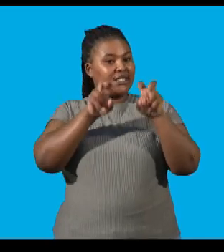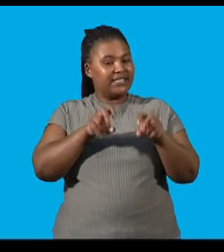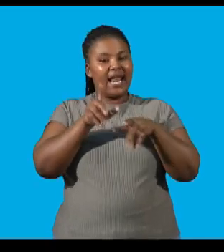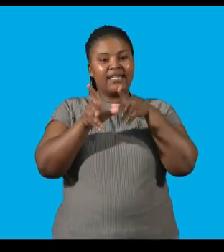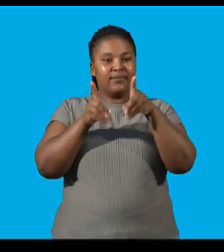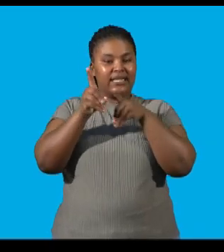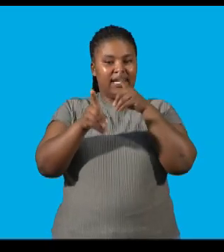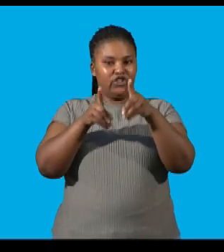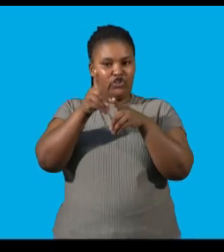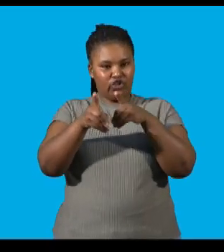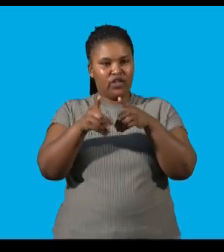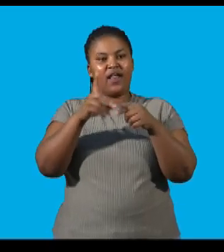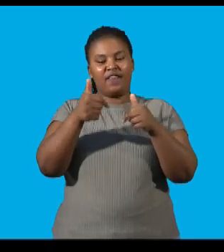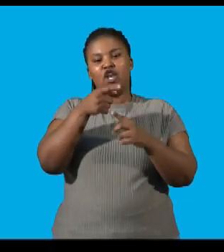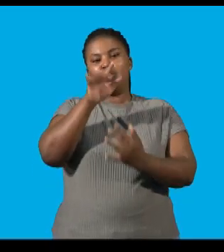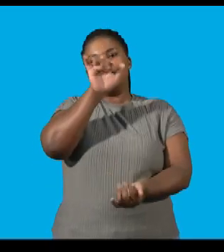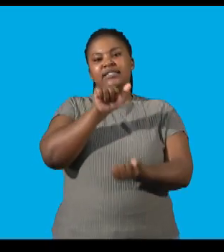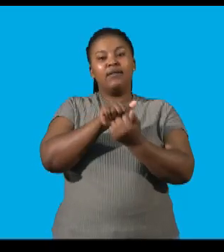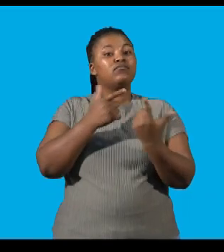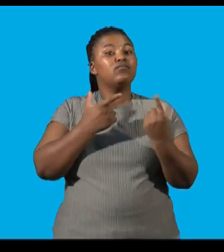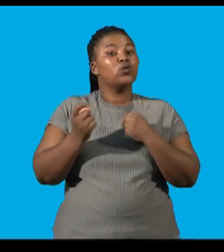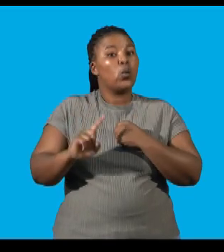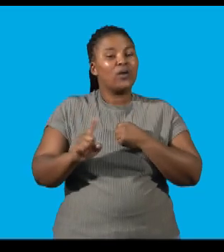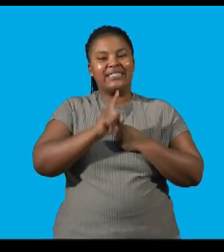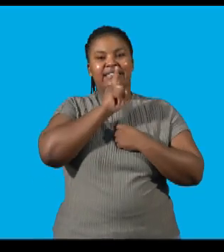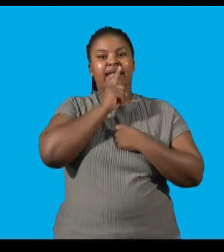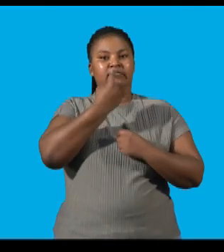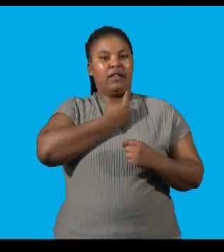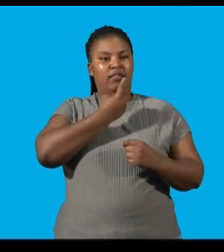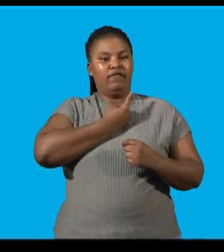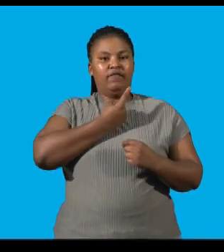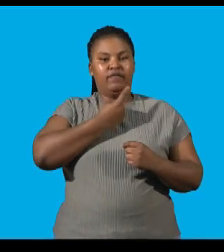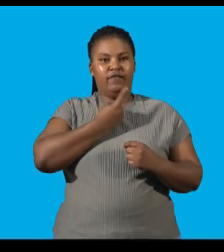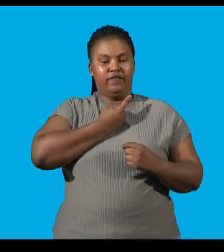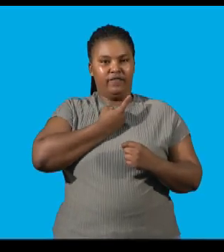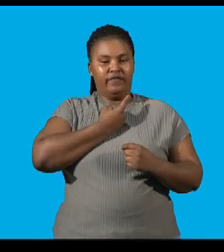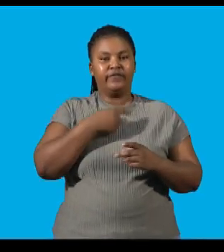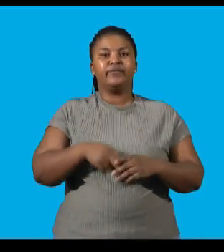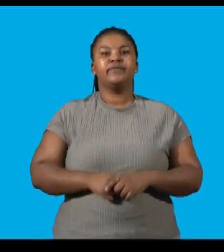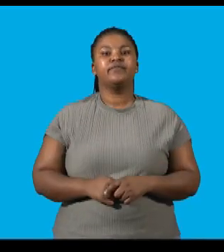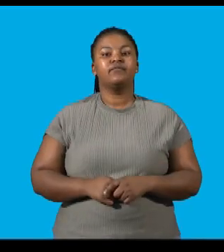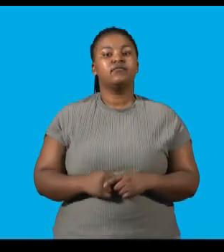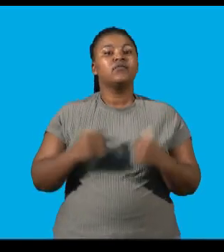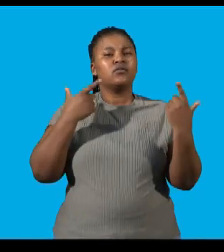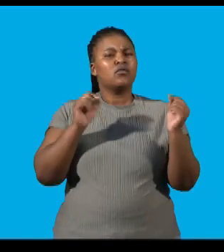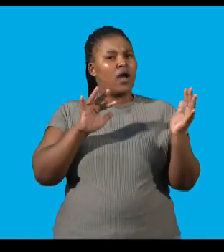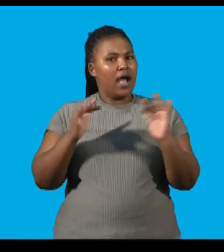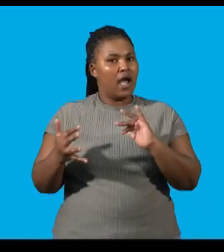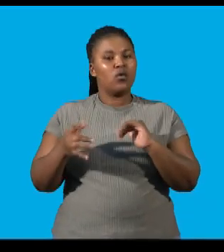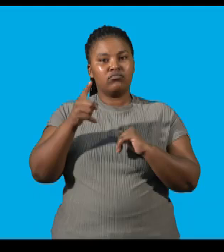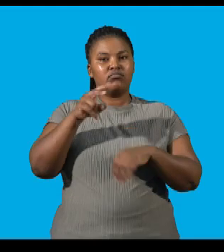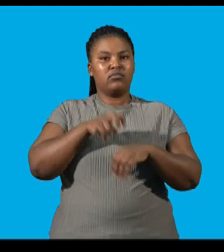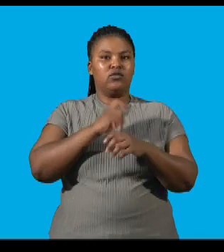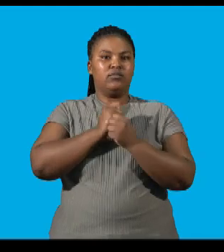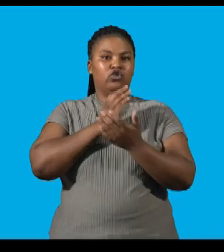concepts and descriptions, then you sum up by testing your concept knowledge. And to do